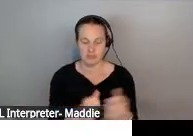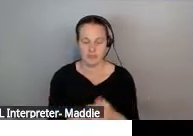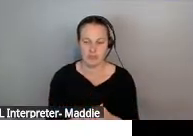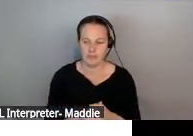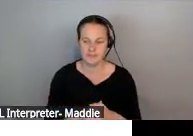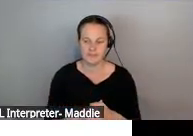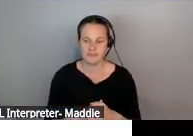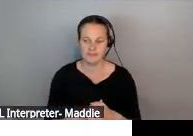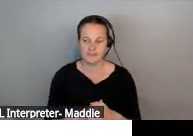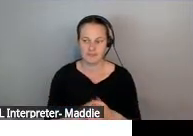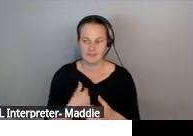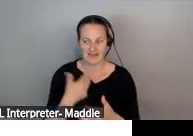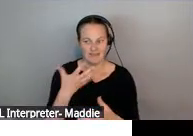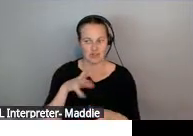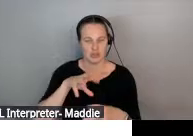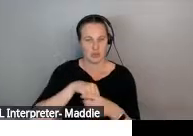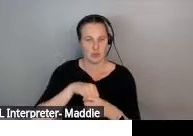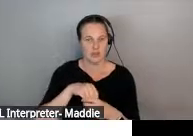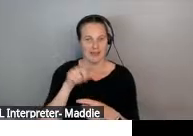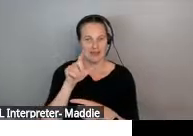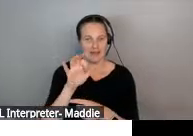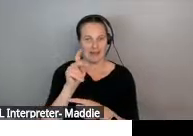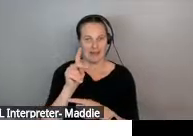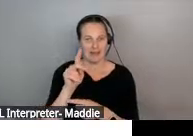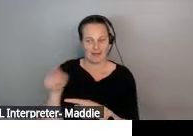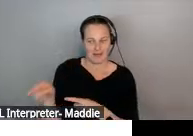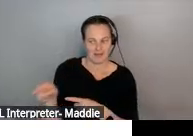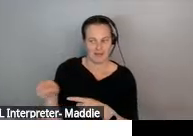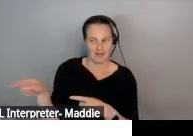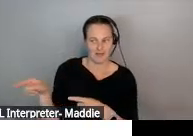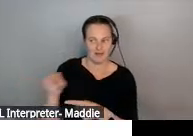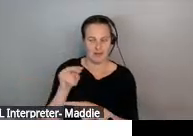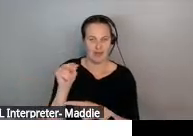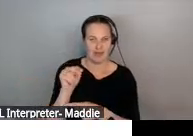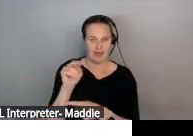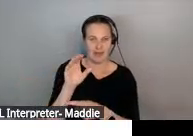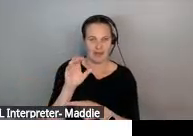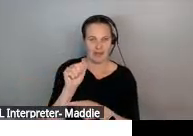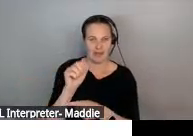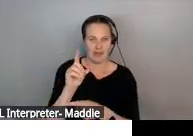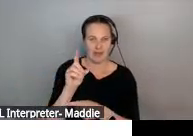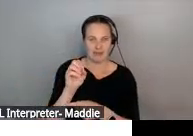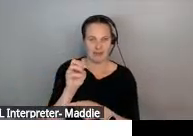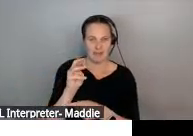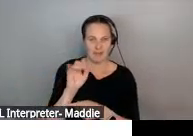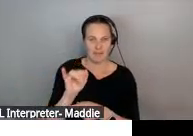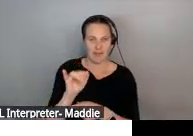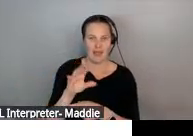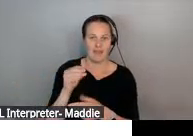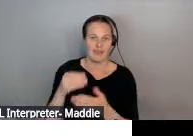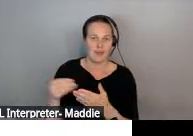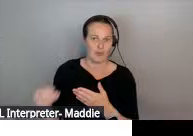And I've included a link on this slide to Incademy and their procurement resources.